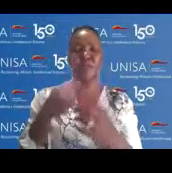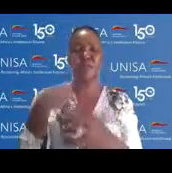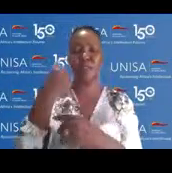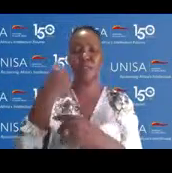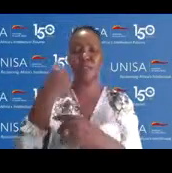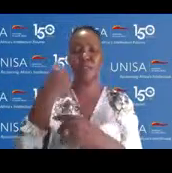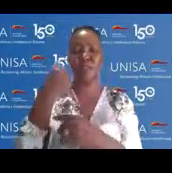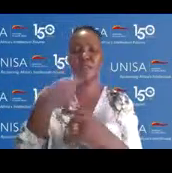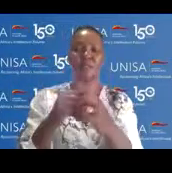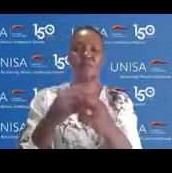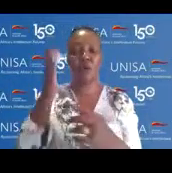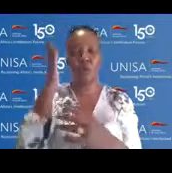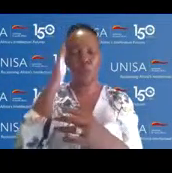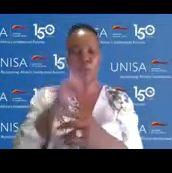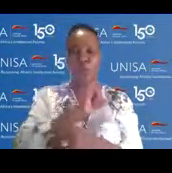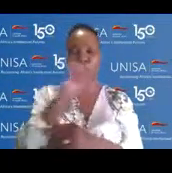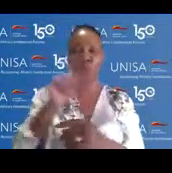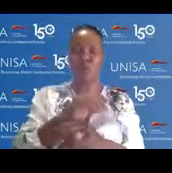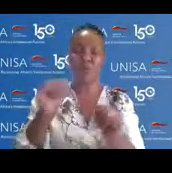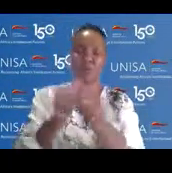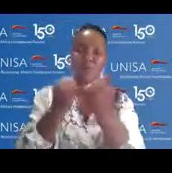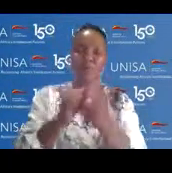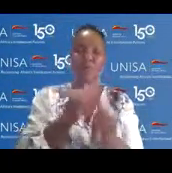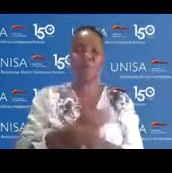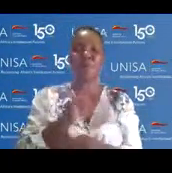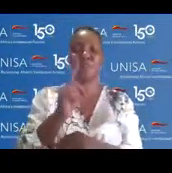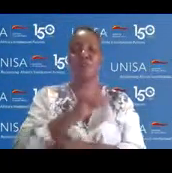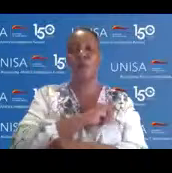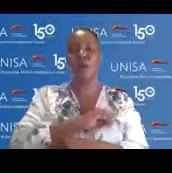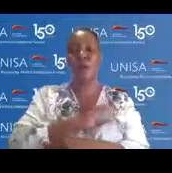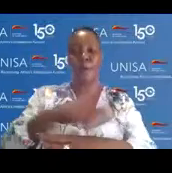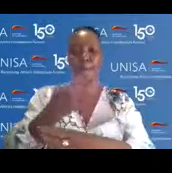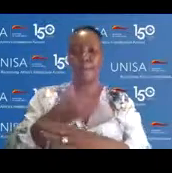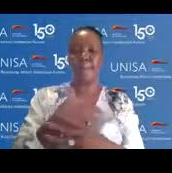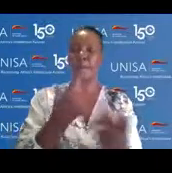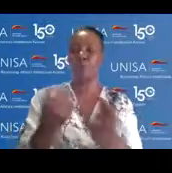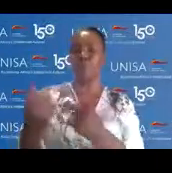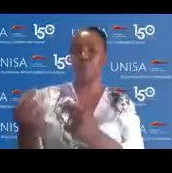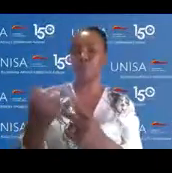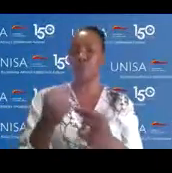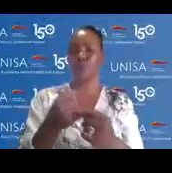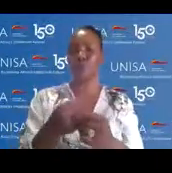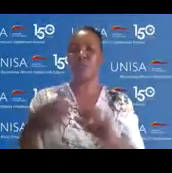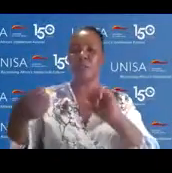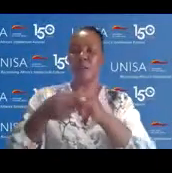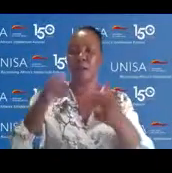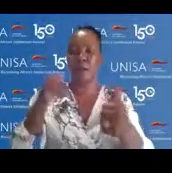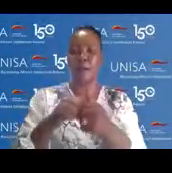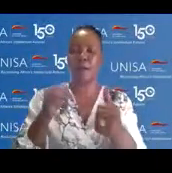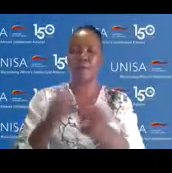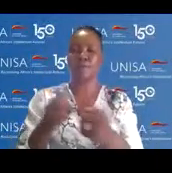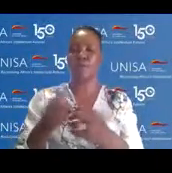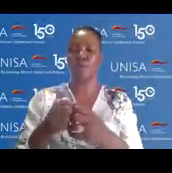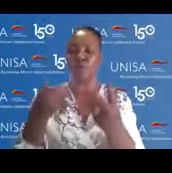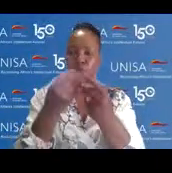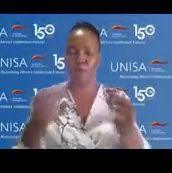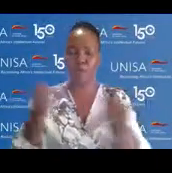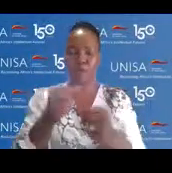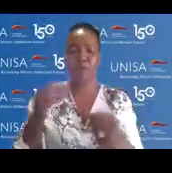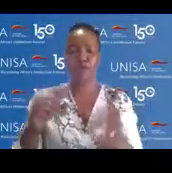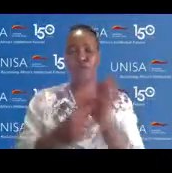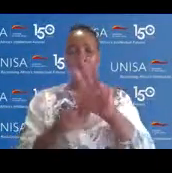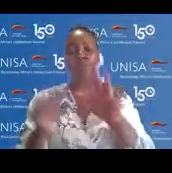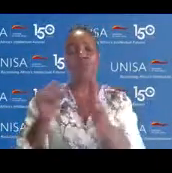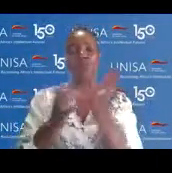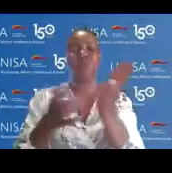challenges with devices, and that's why we really wanted to do the troubleshooting with you guys, to show you these technical things, to say, check this out,